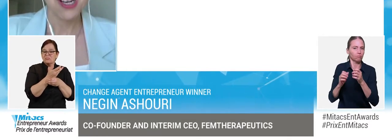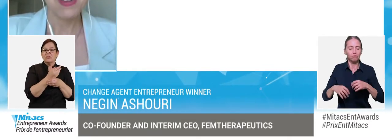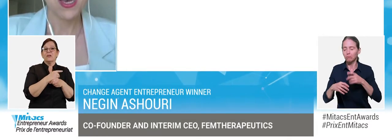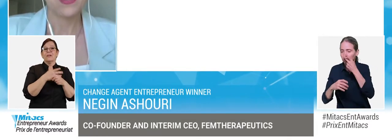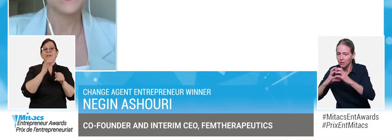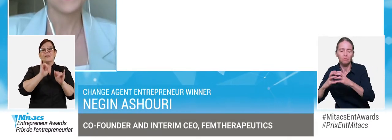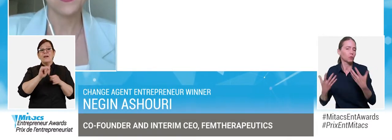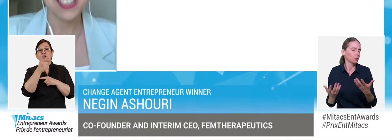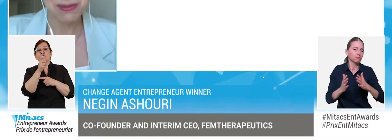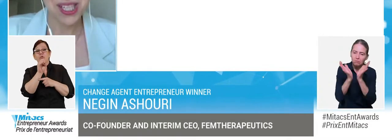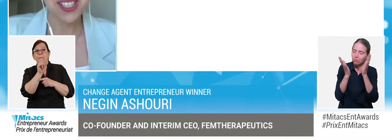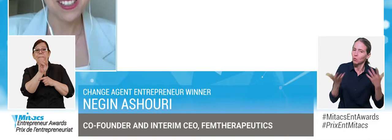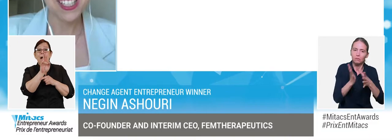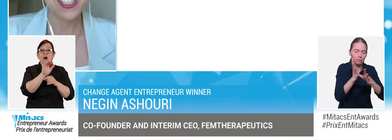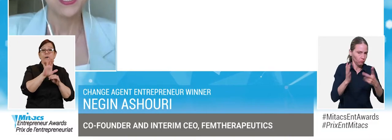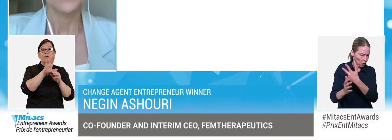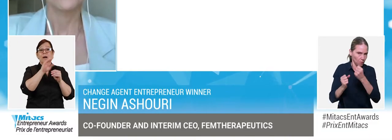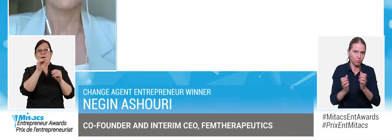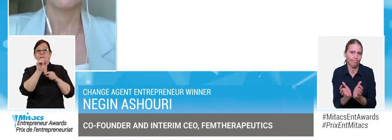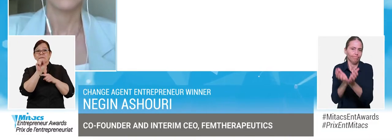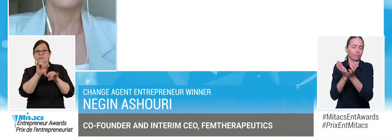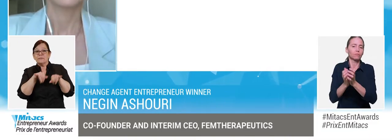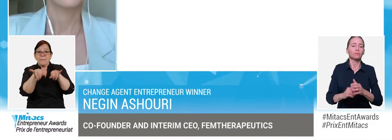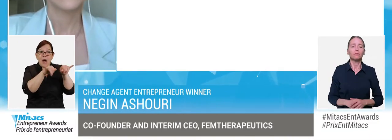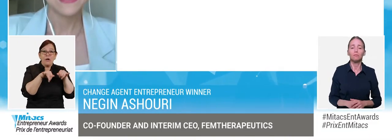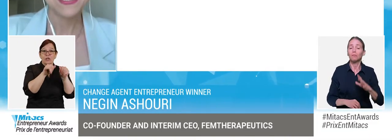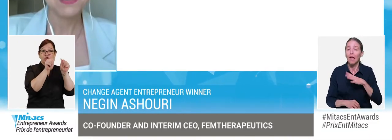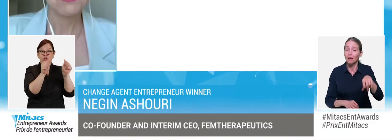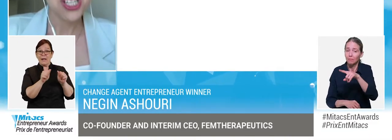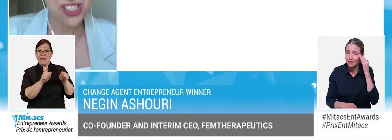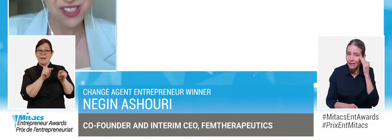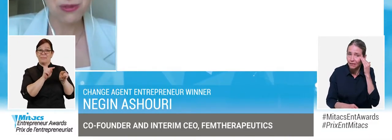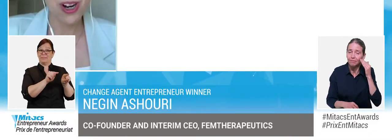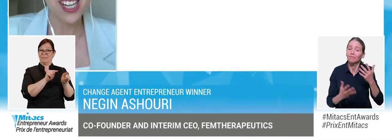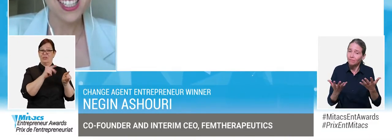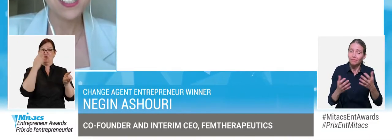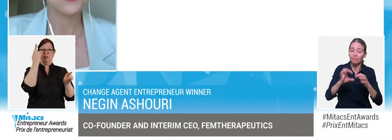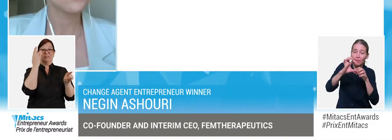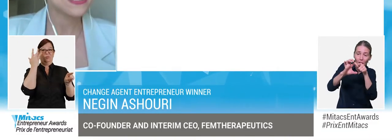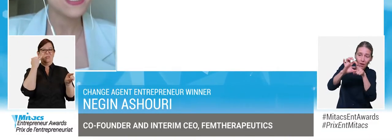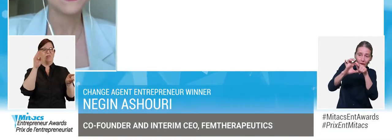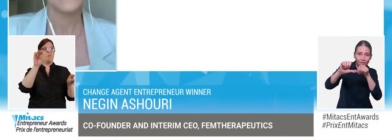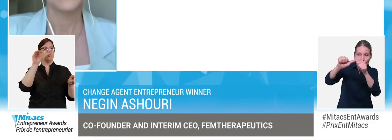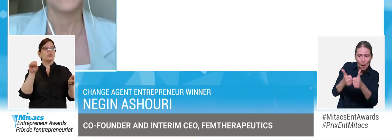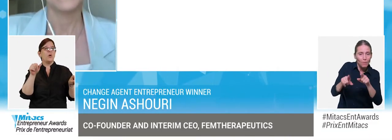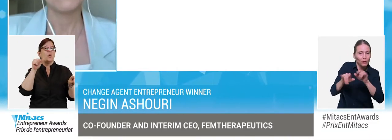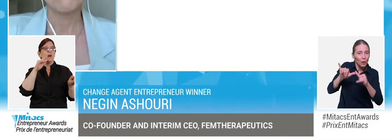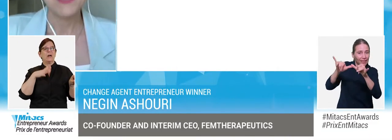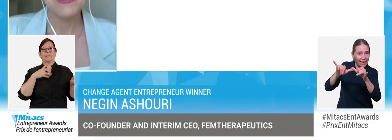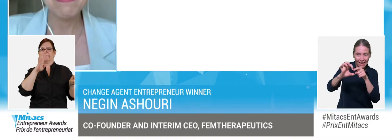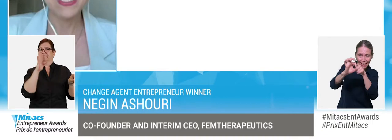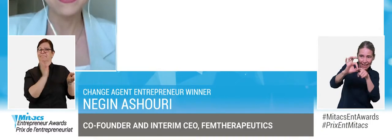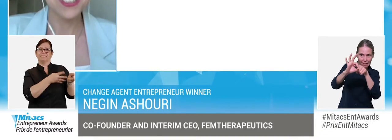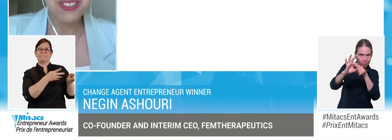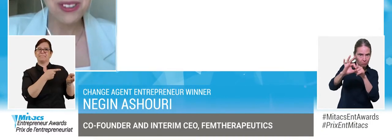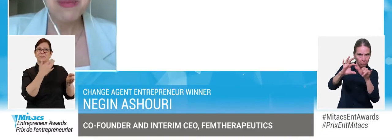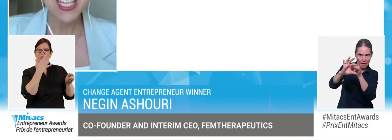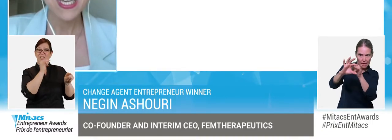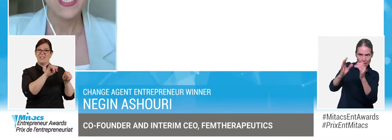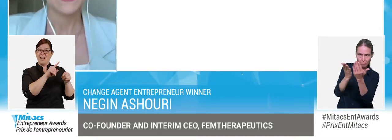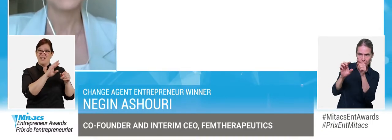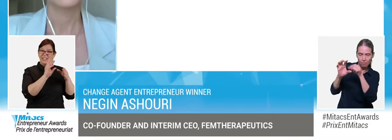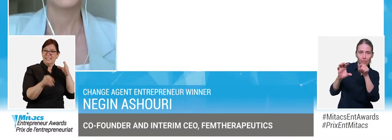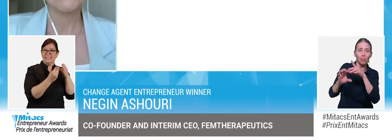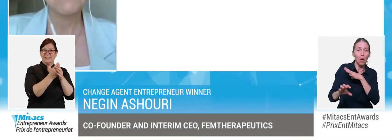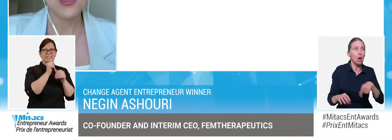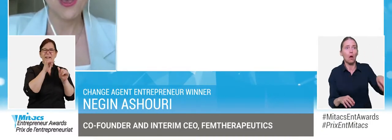my startup this early in my career. So this Canadian Precious Award is really a very big deal for